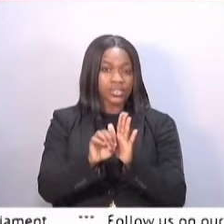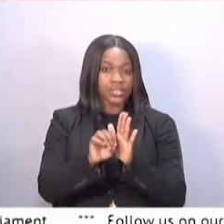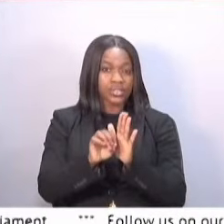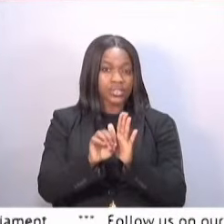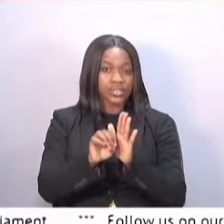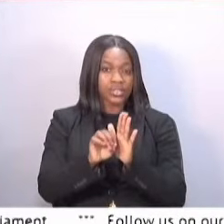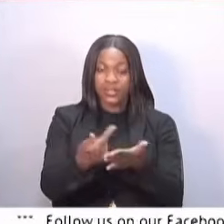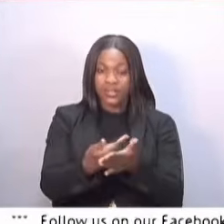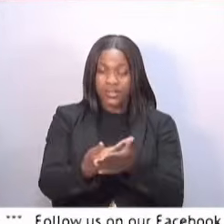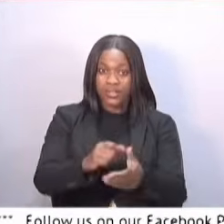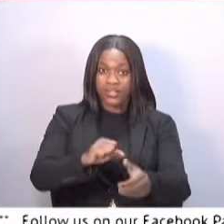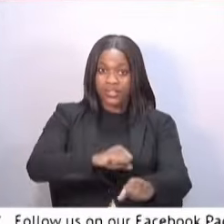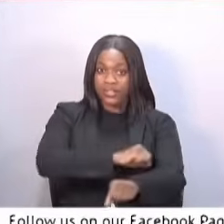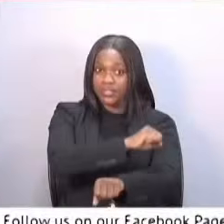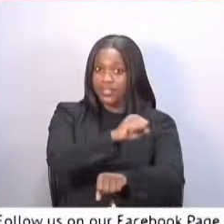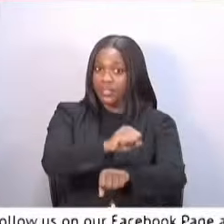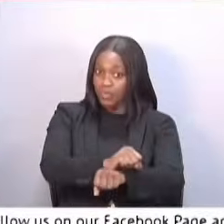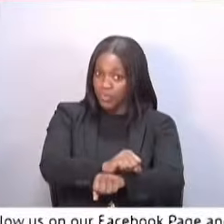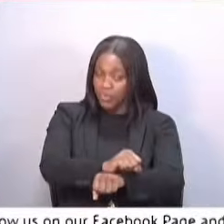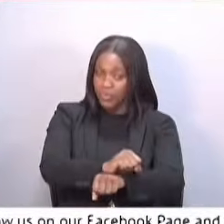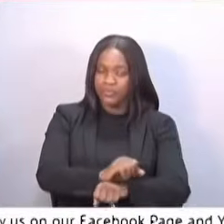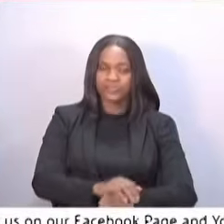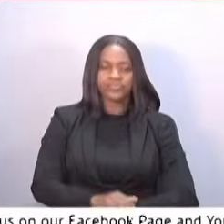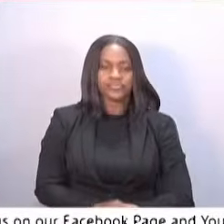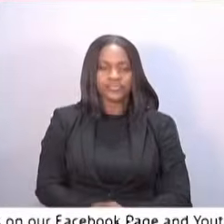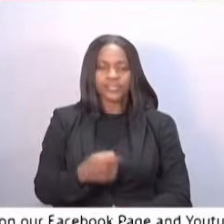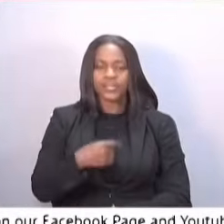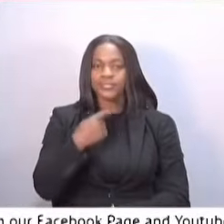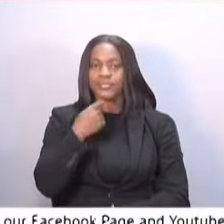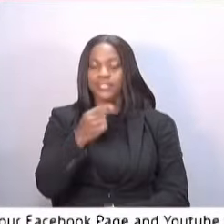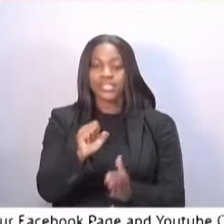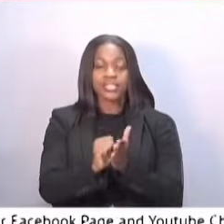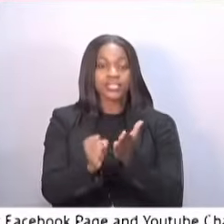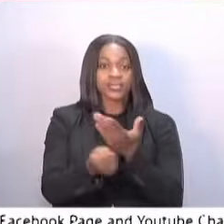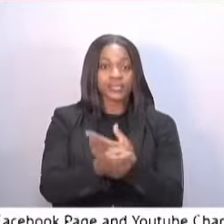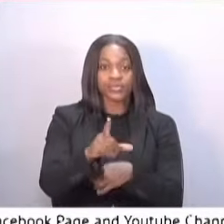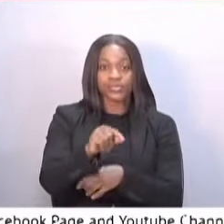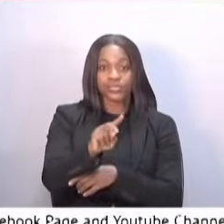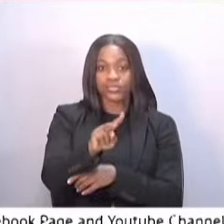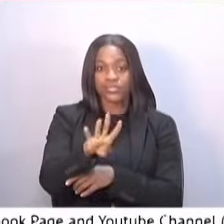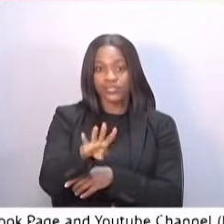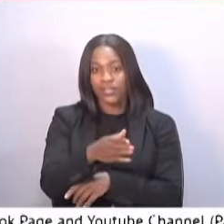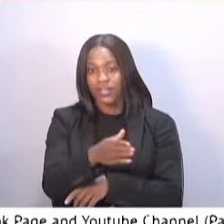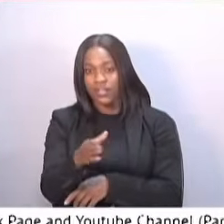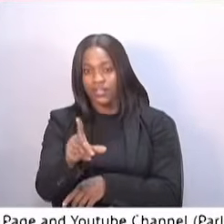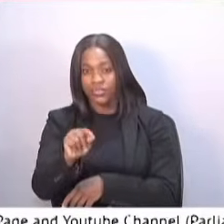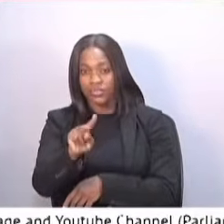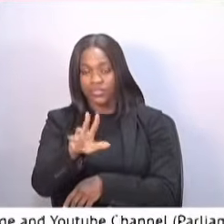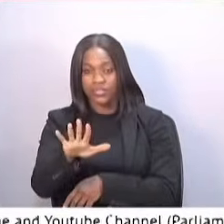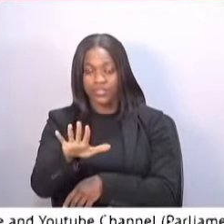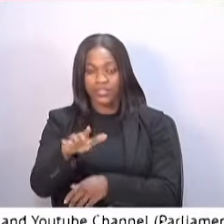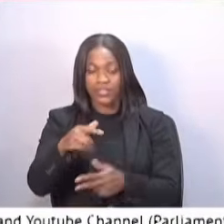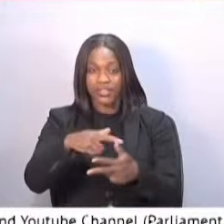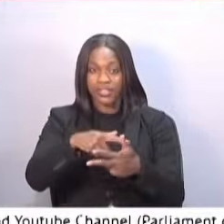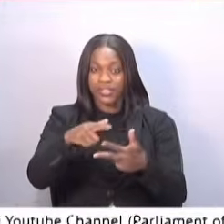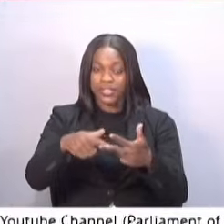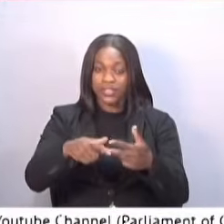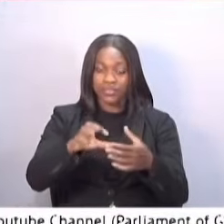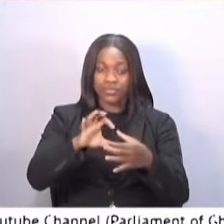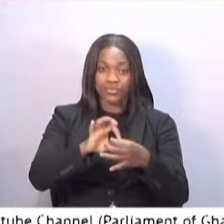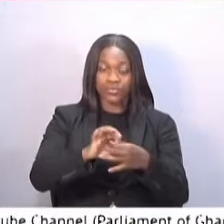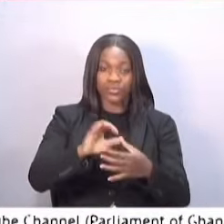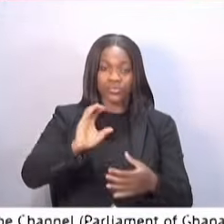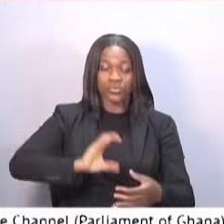Ghana, Singapore. Ghana, Singapore, I said September 2024 to 2025, 3 joint